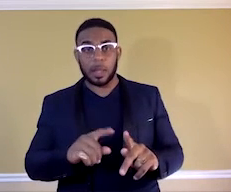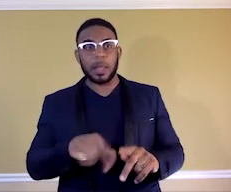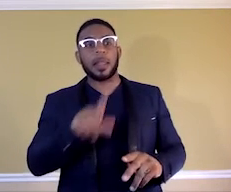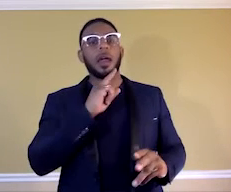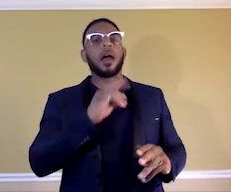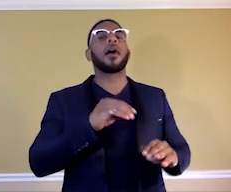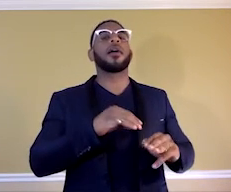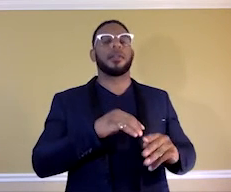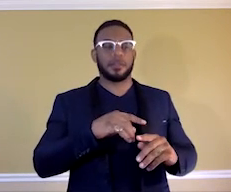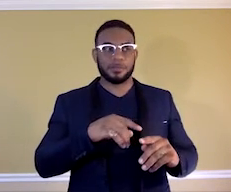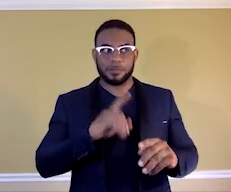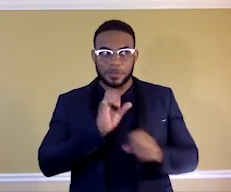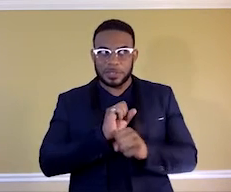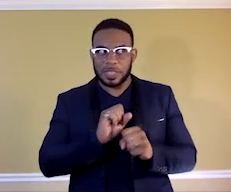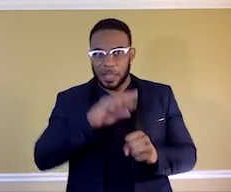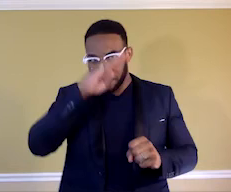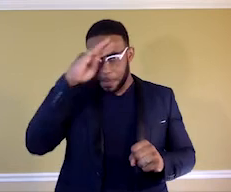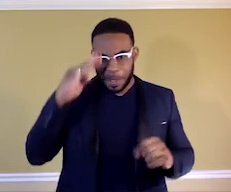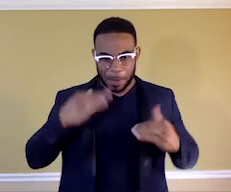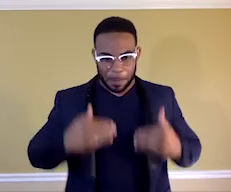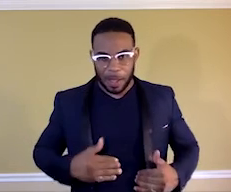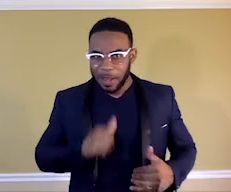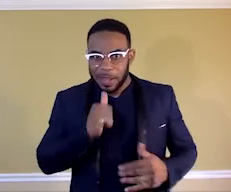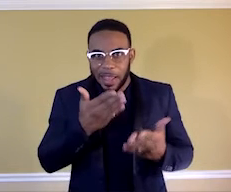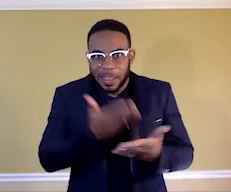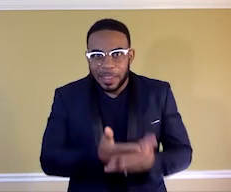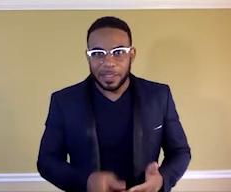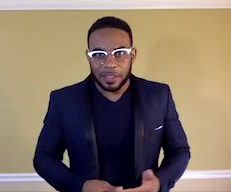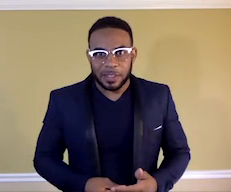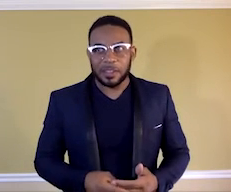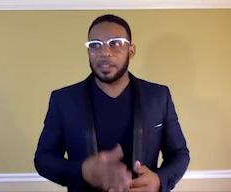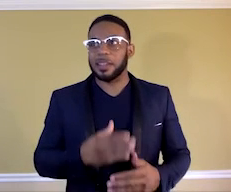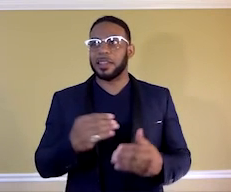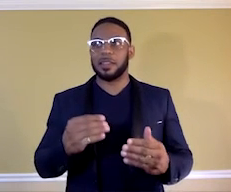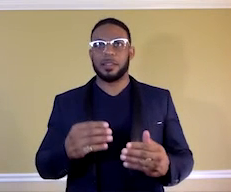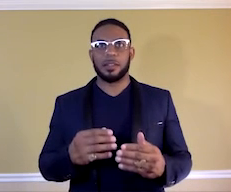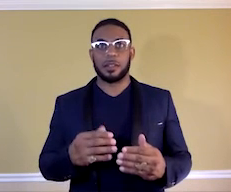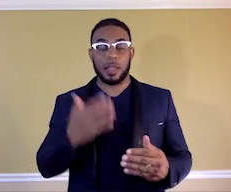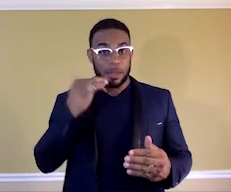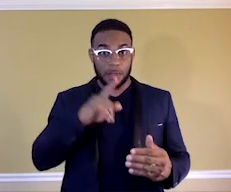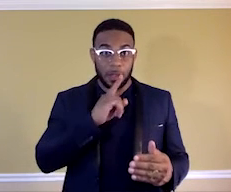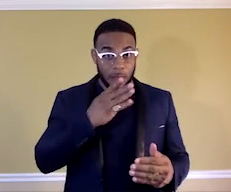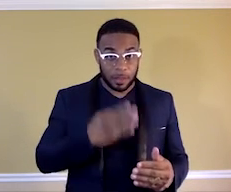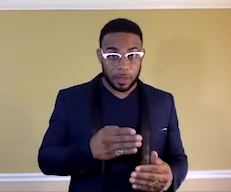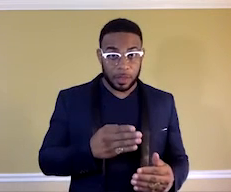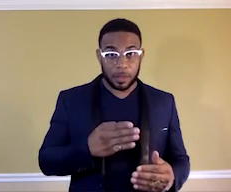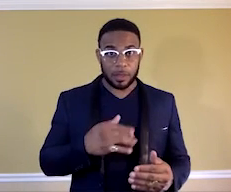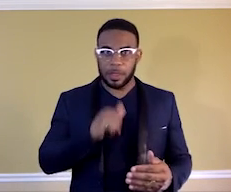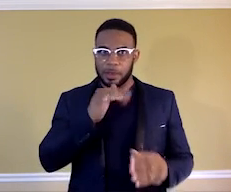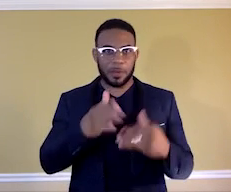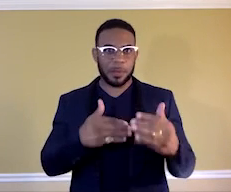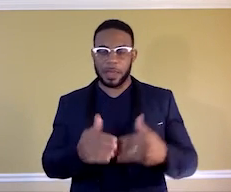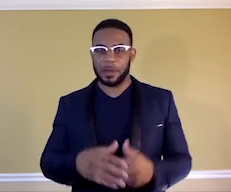are effectively saying that Black bodies are not there. And if they are there, that they don't